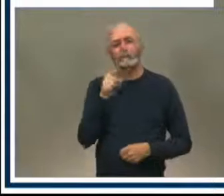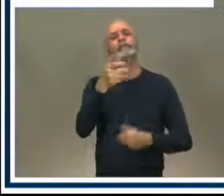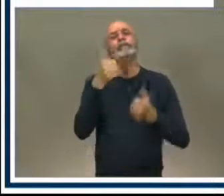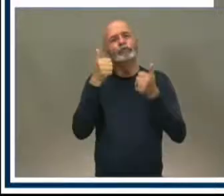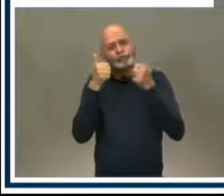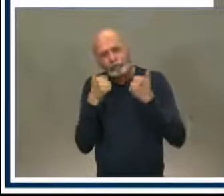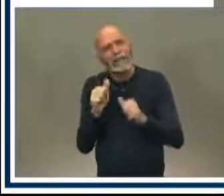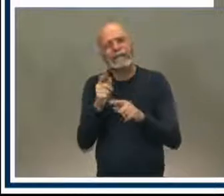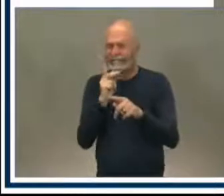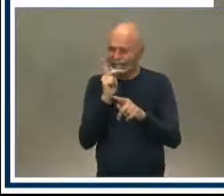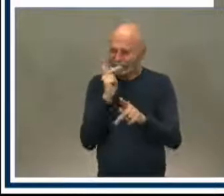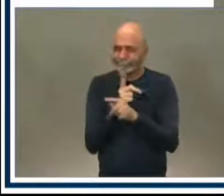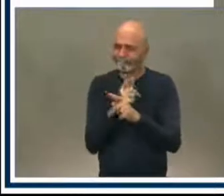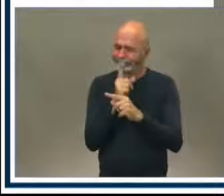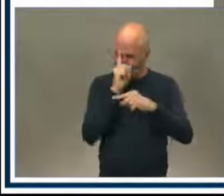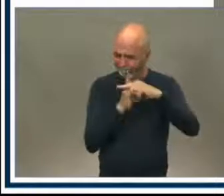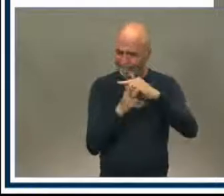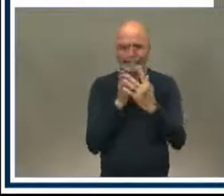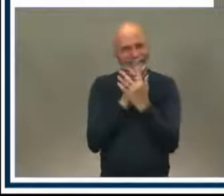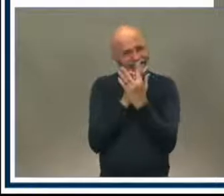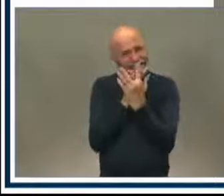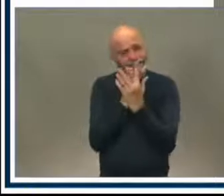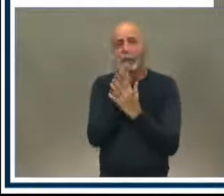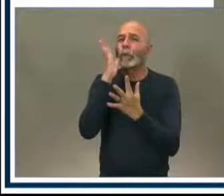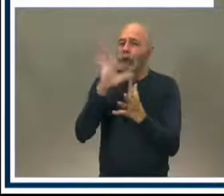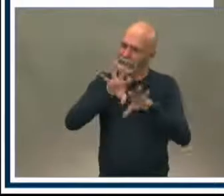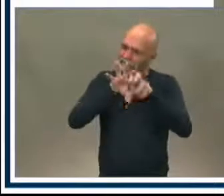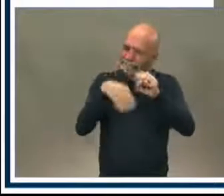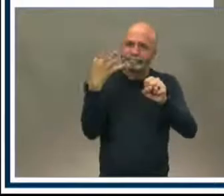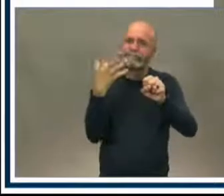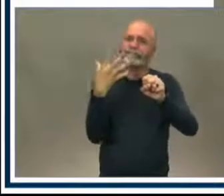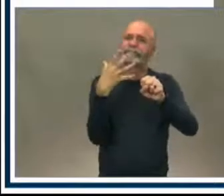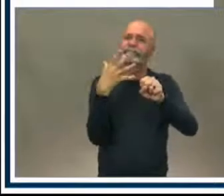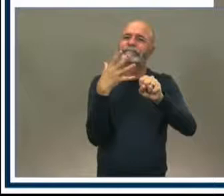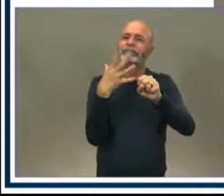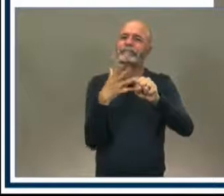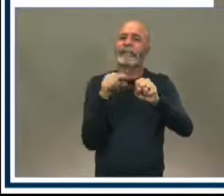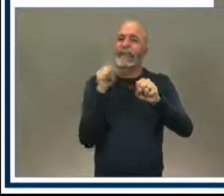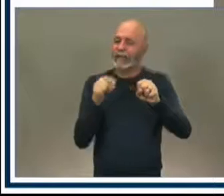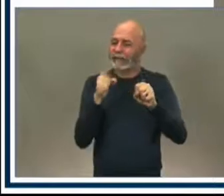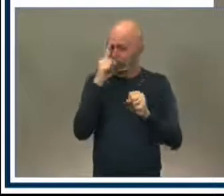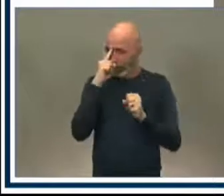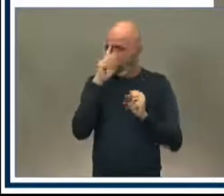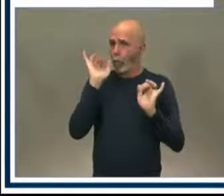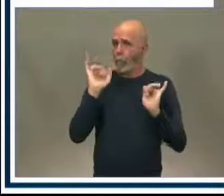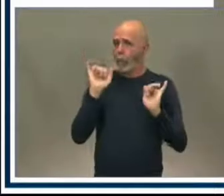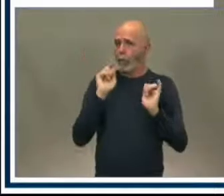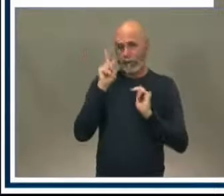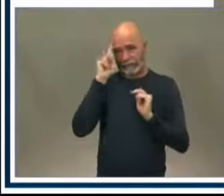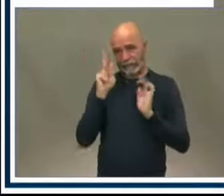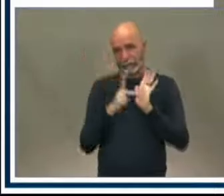but we need to continue to be very vigilant and take this seriously. And give